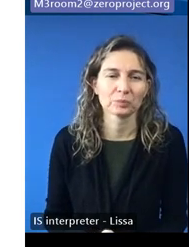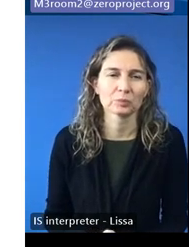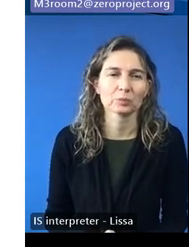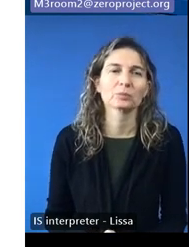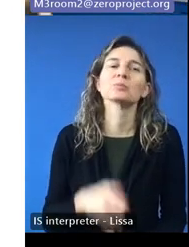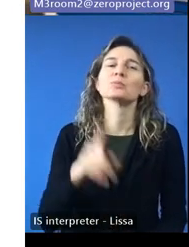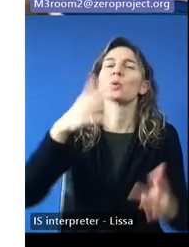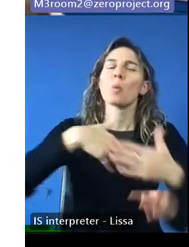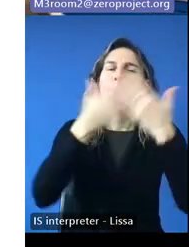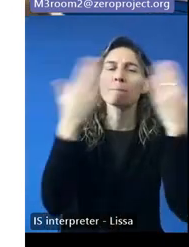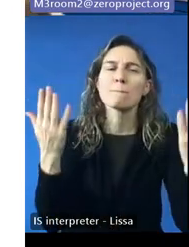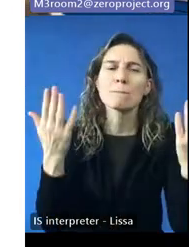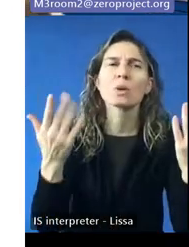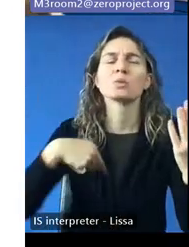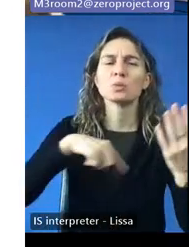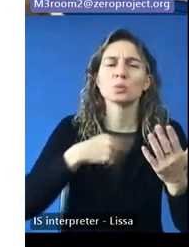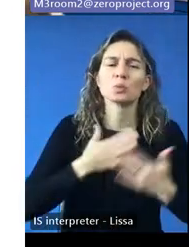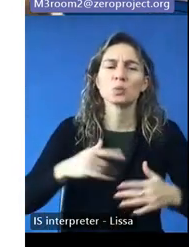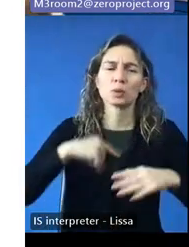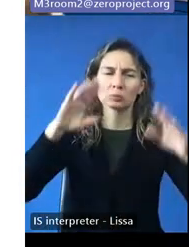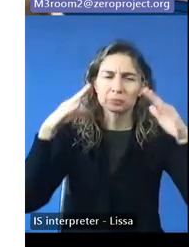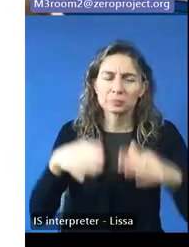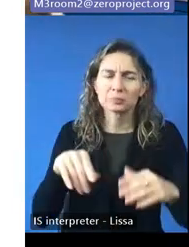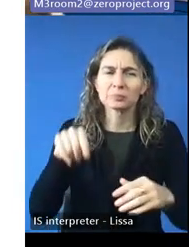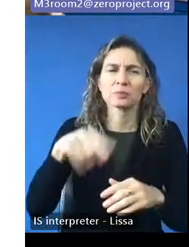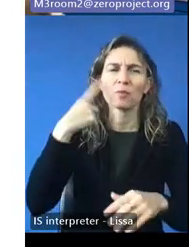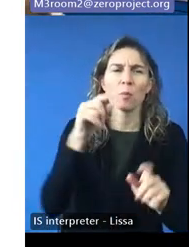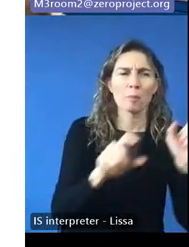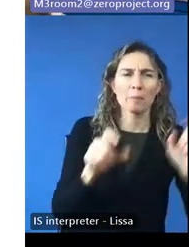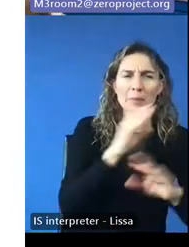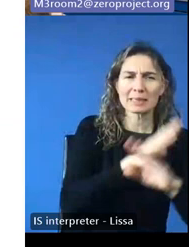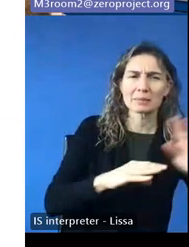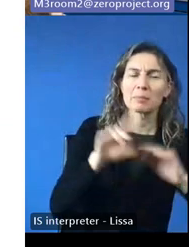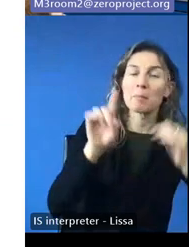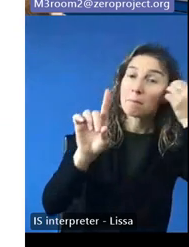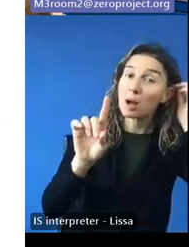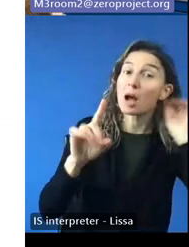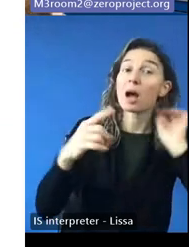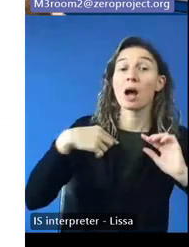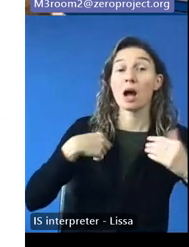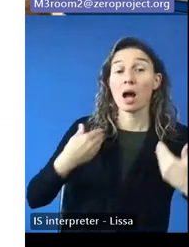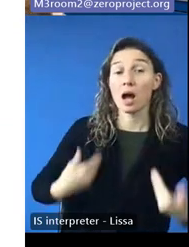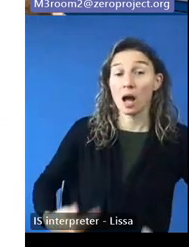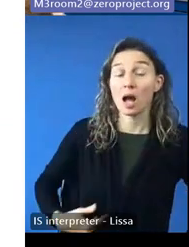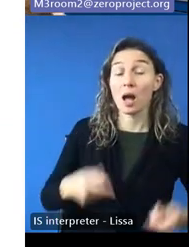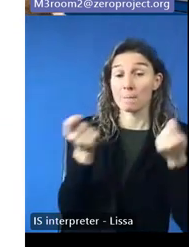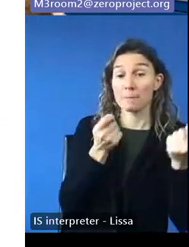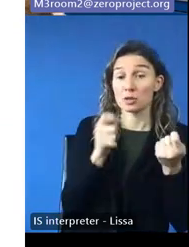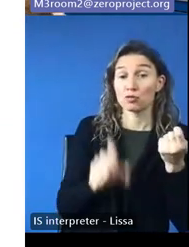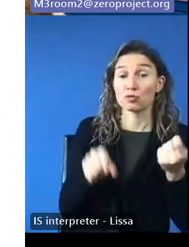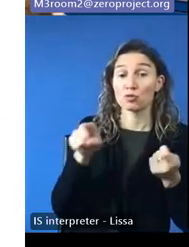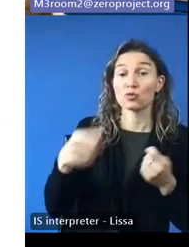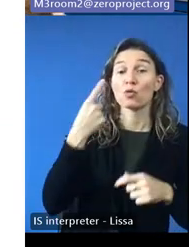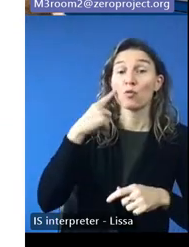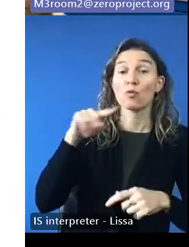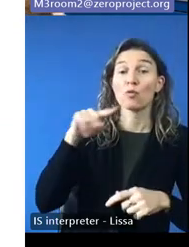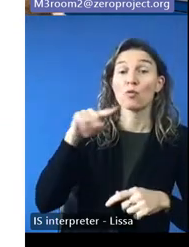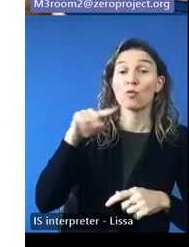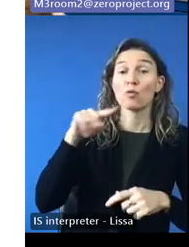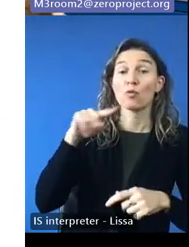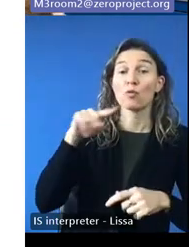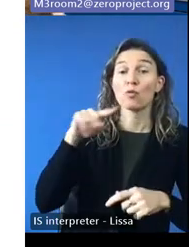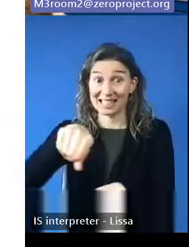Good morning. Thank you, Zero Project, for the invitation. I am Adriana Garcia, administrator of Interdisciplinary Center